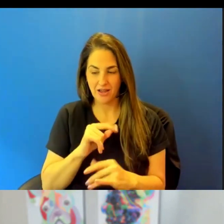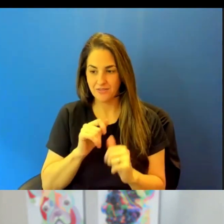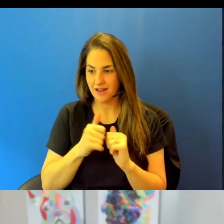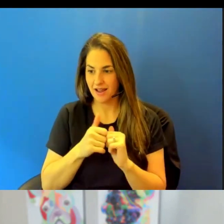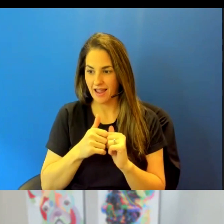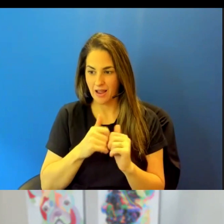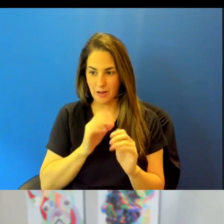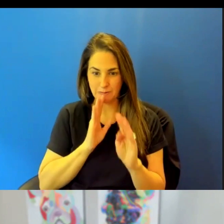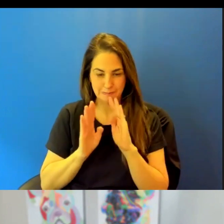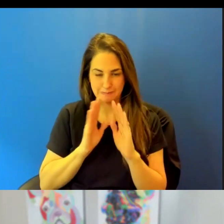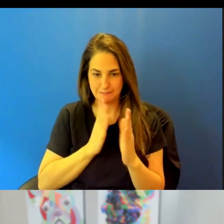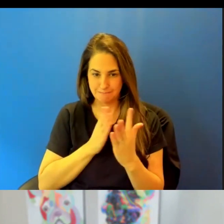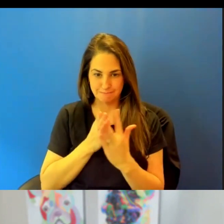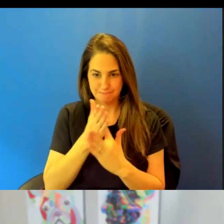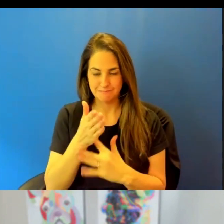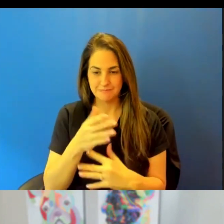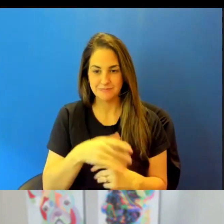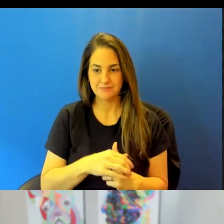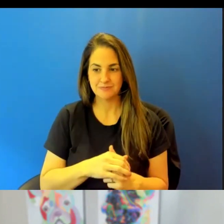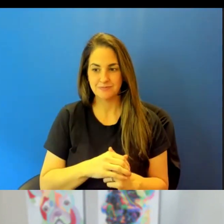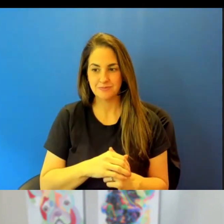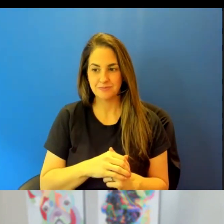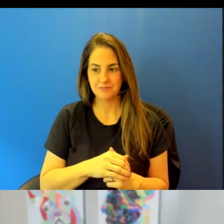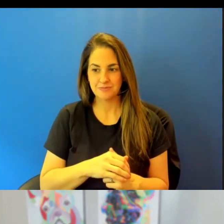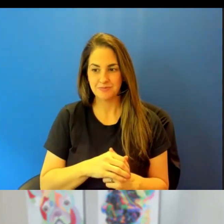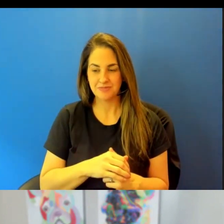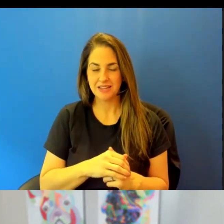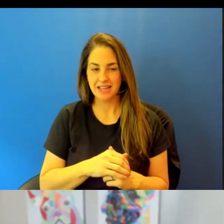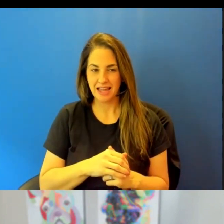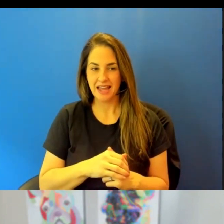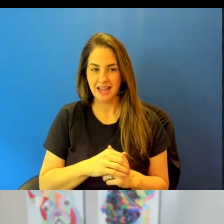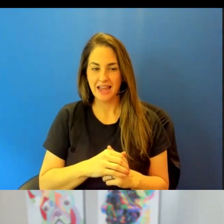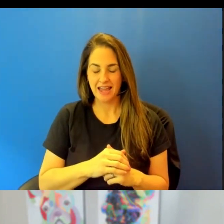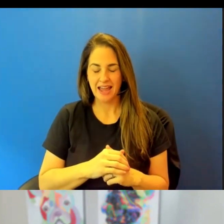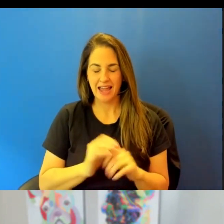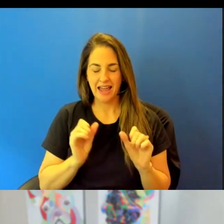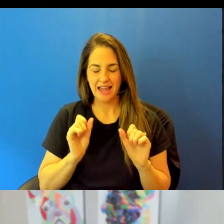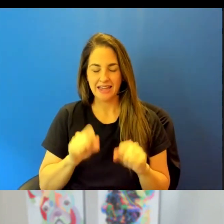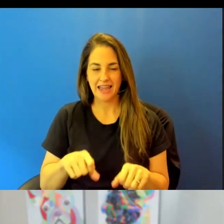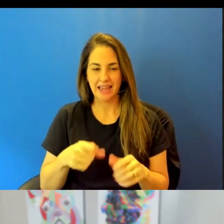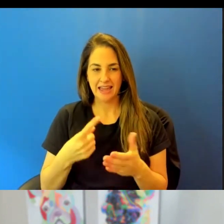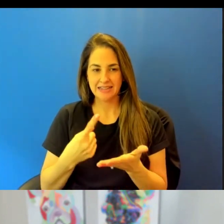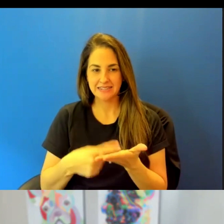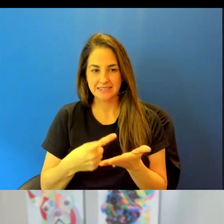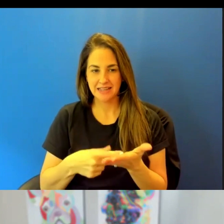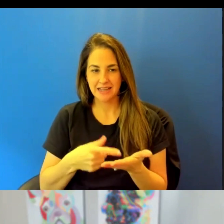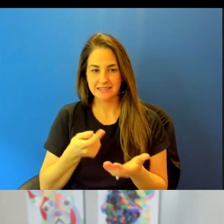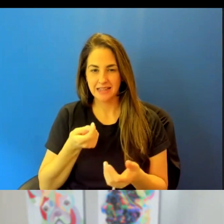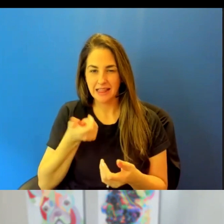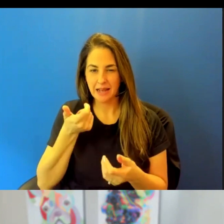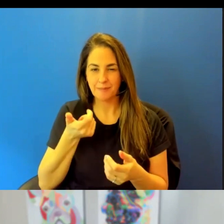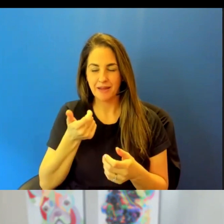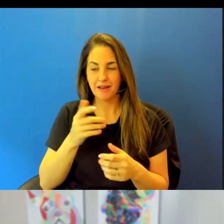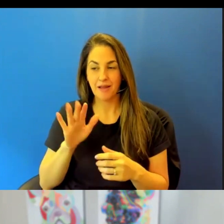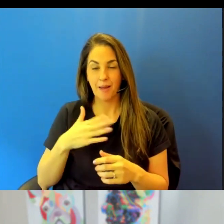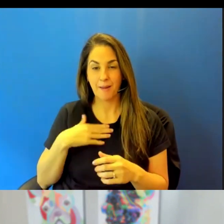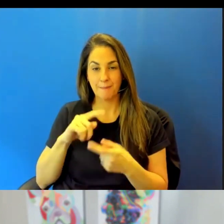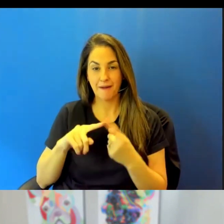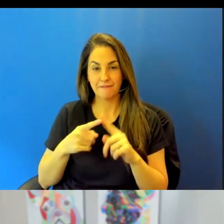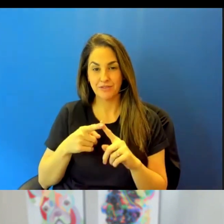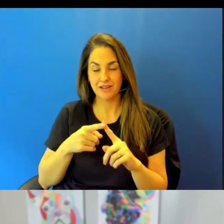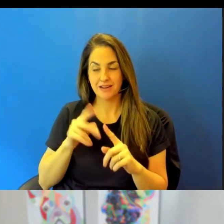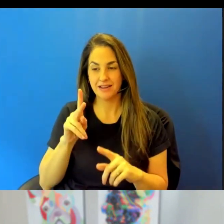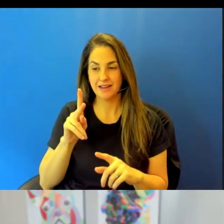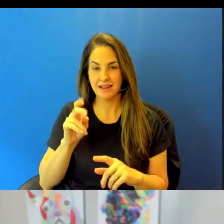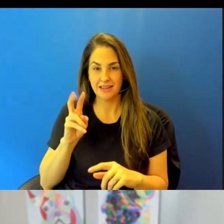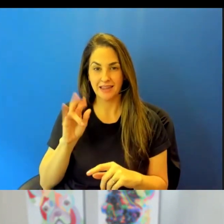do it. I can talk a little bit about how my friend Kevin Bowersox Johnson and